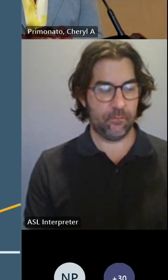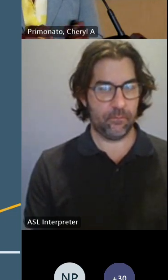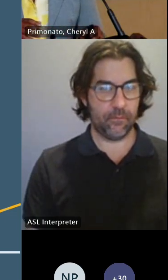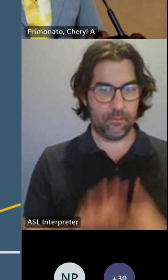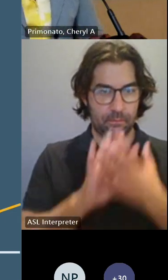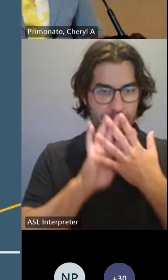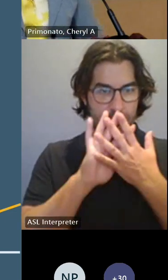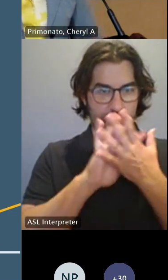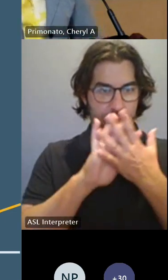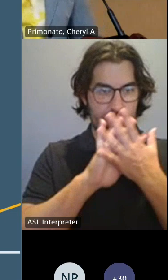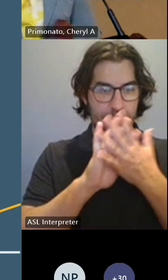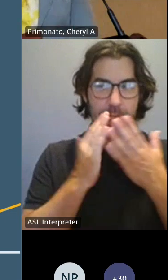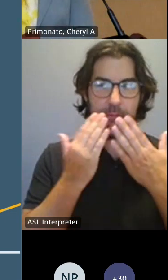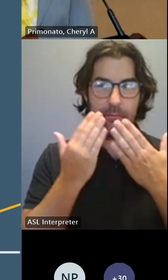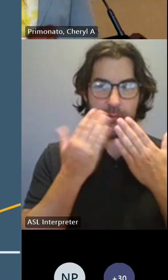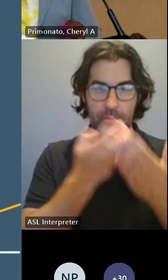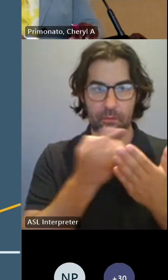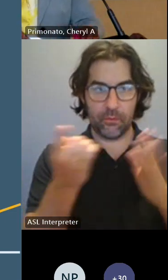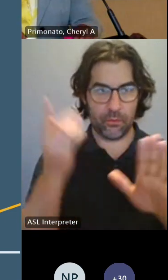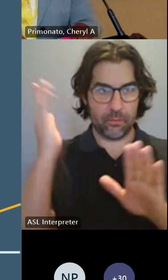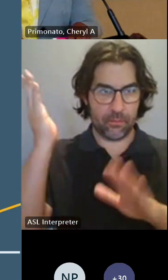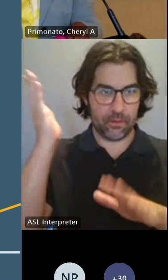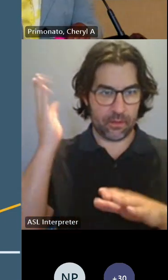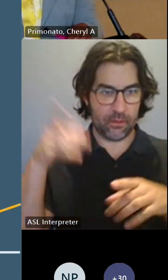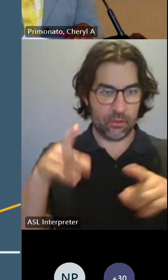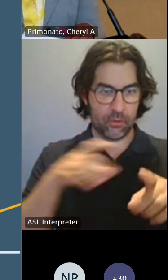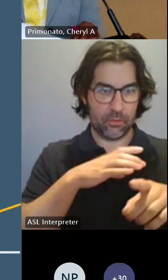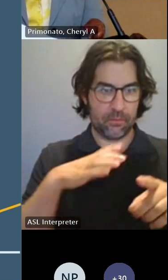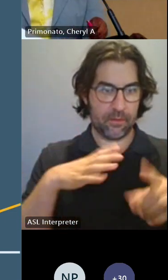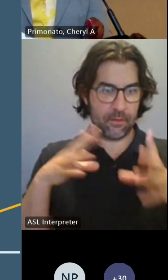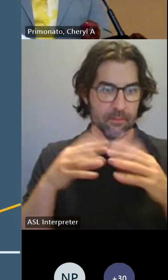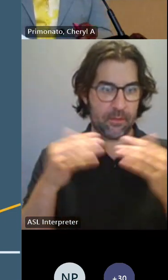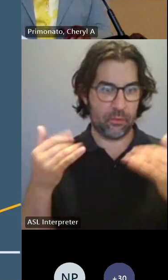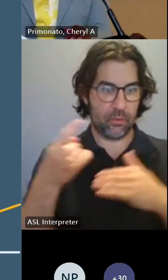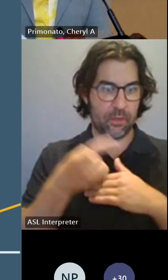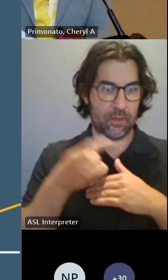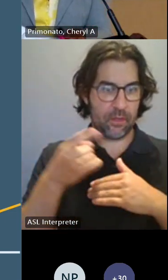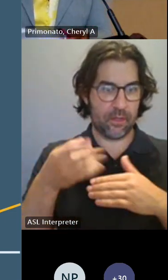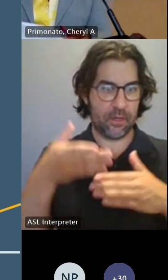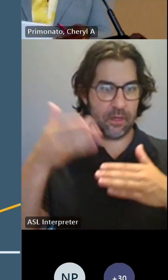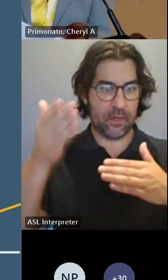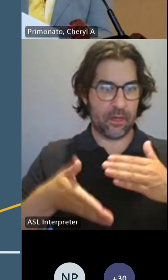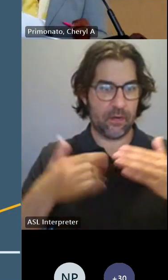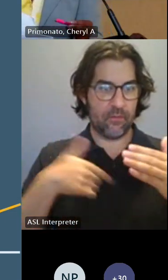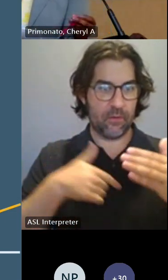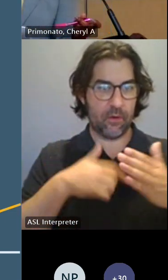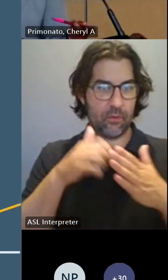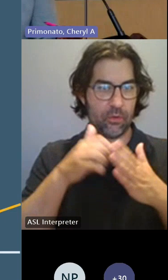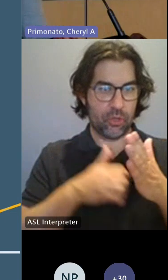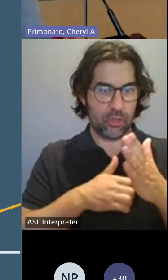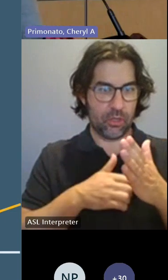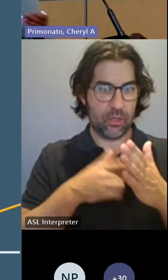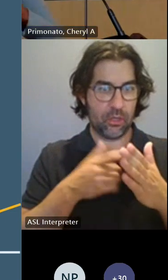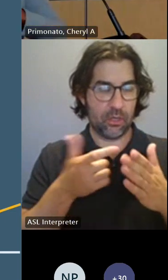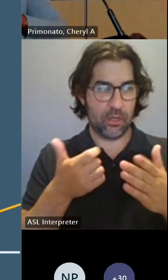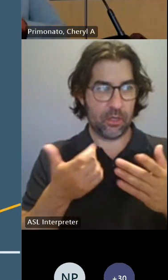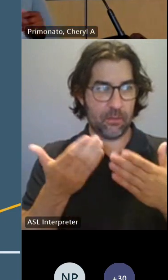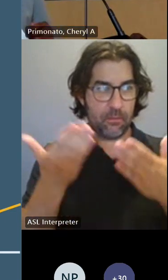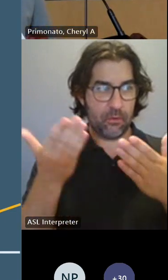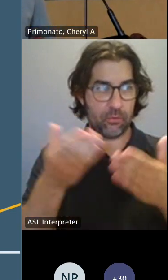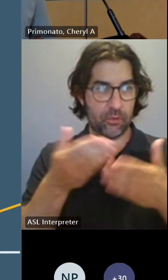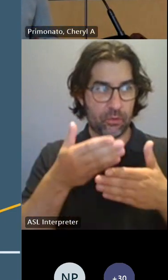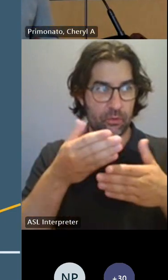Thank you very much for everyone's presentations during the committee meeting today. That is the end of our agenda. Do I have a motion to